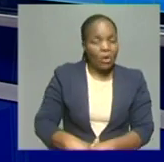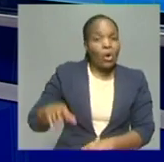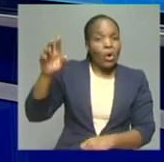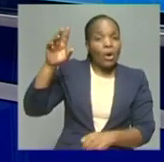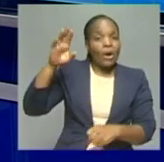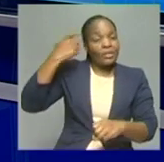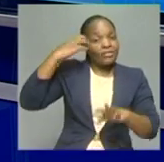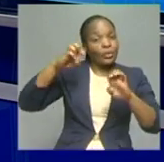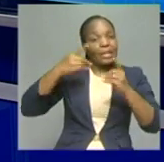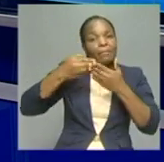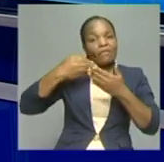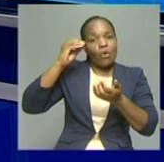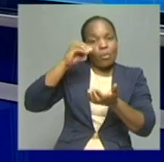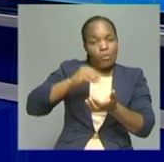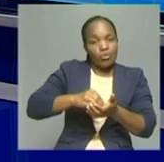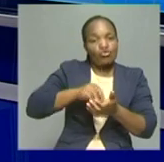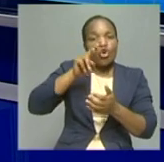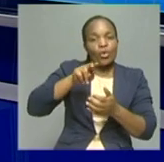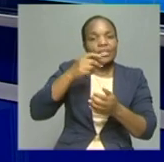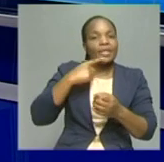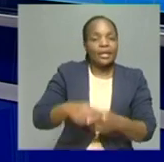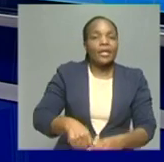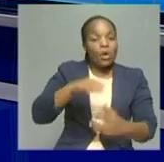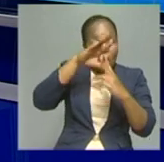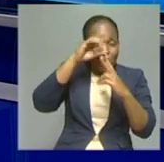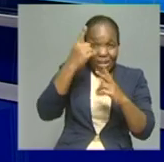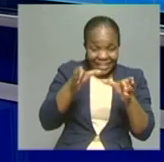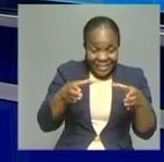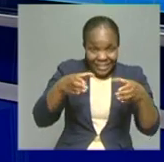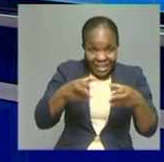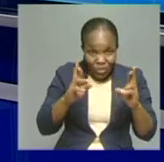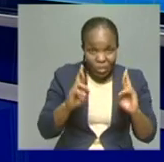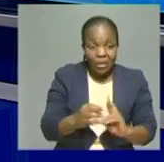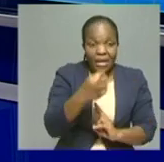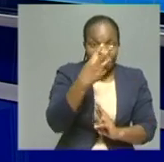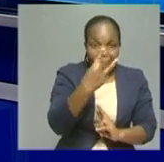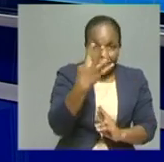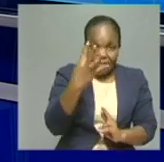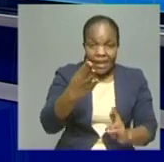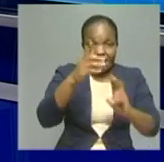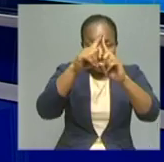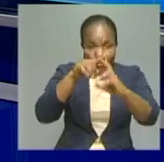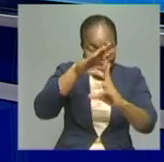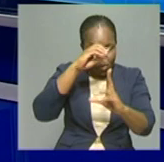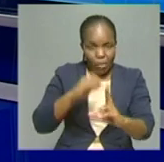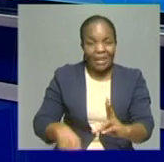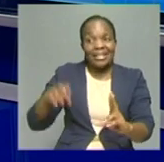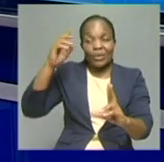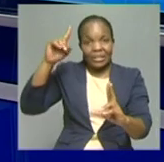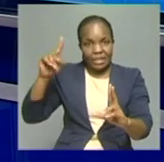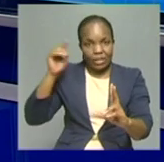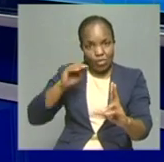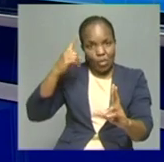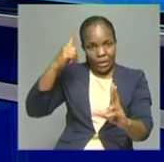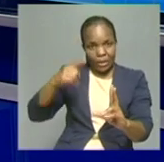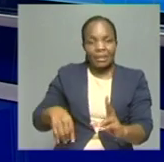the Education Ministry stipulates that there should be 35 learners per classroom per teacher. But 5 schools visited by